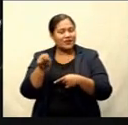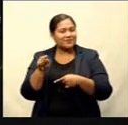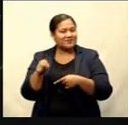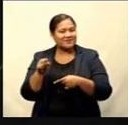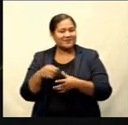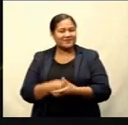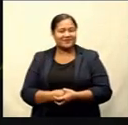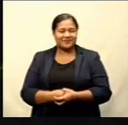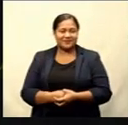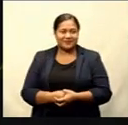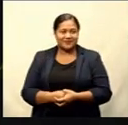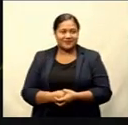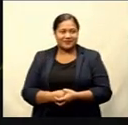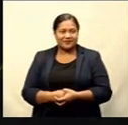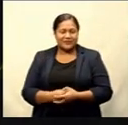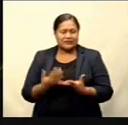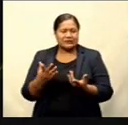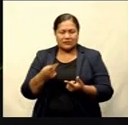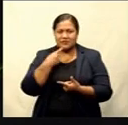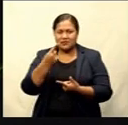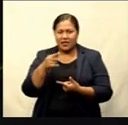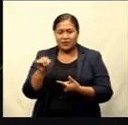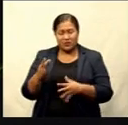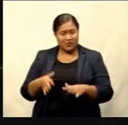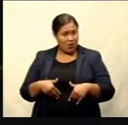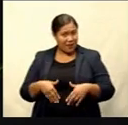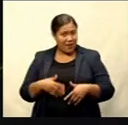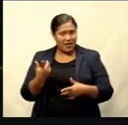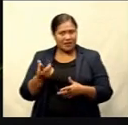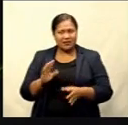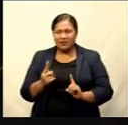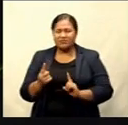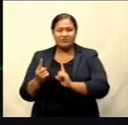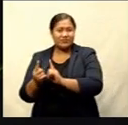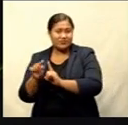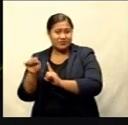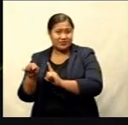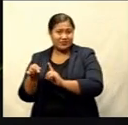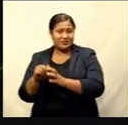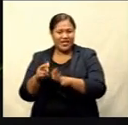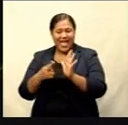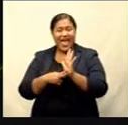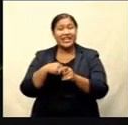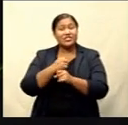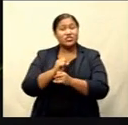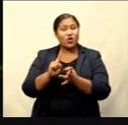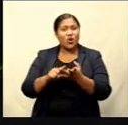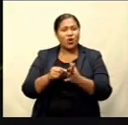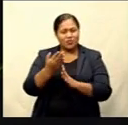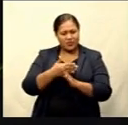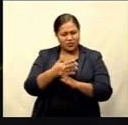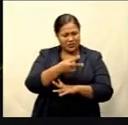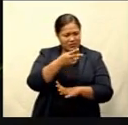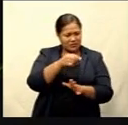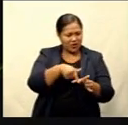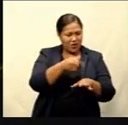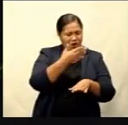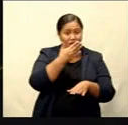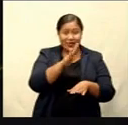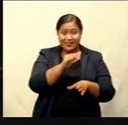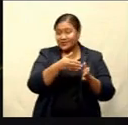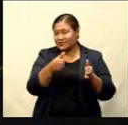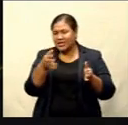case. It is claimed that the complainant had approached a prominent NGO between August to September last